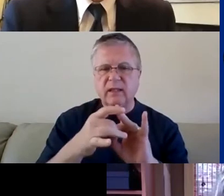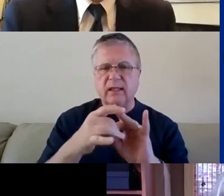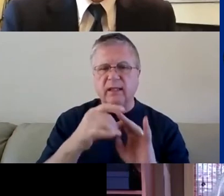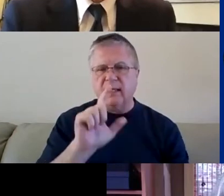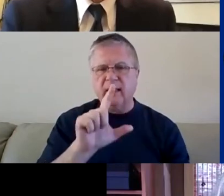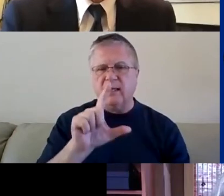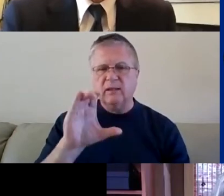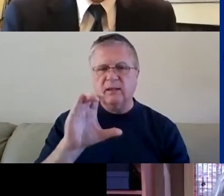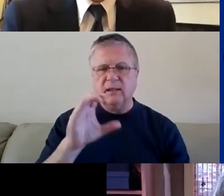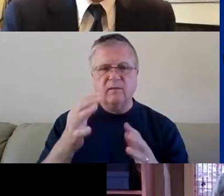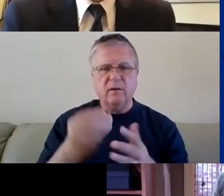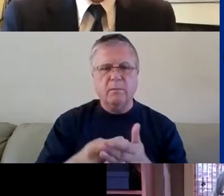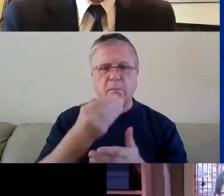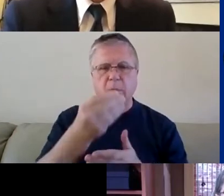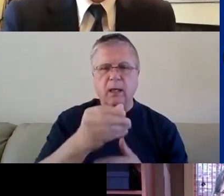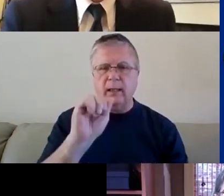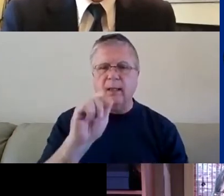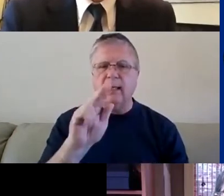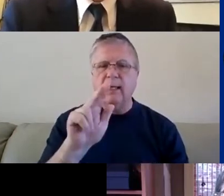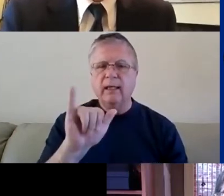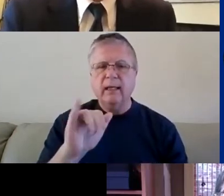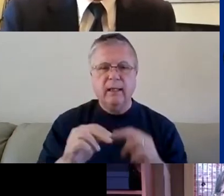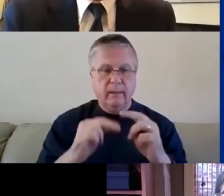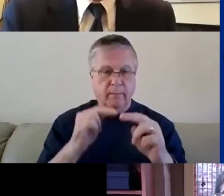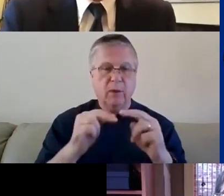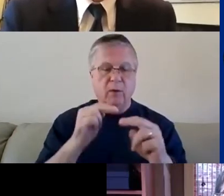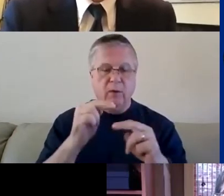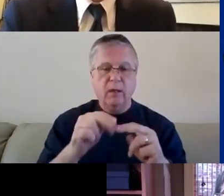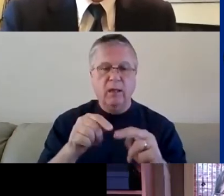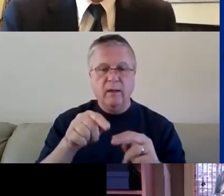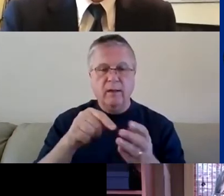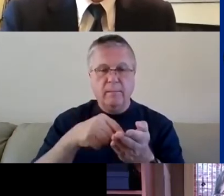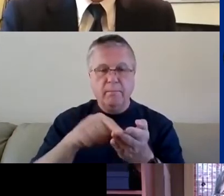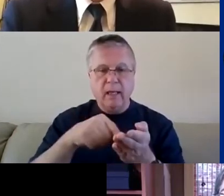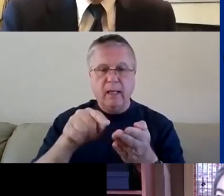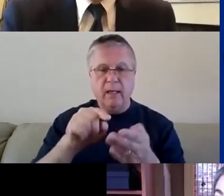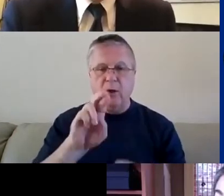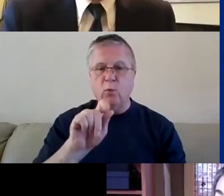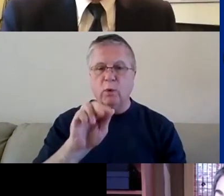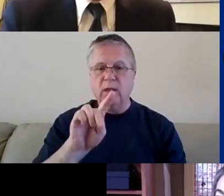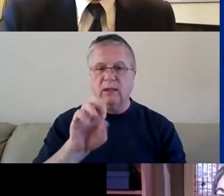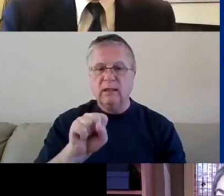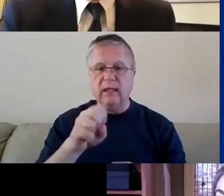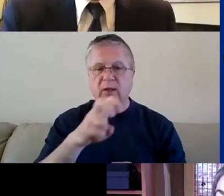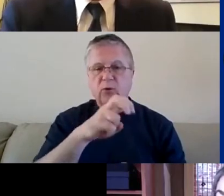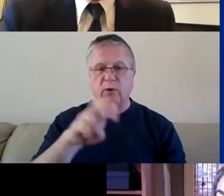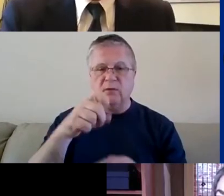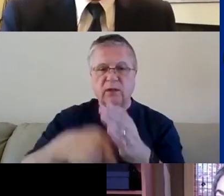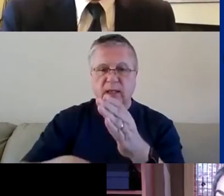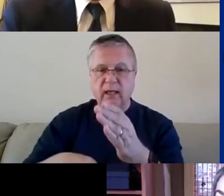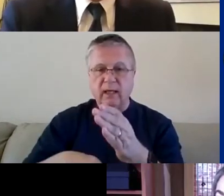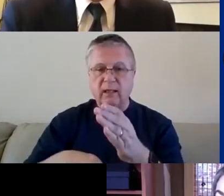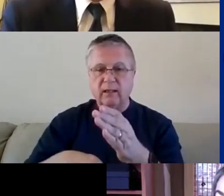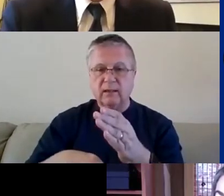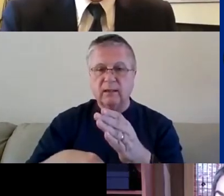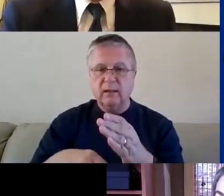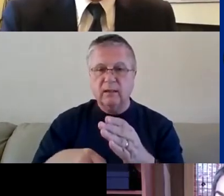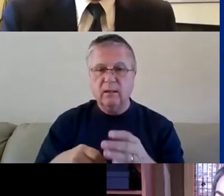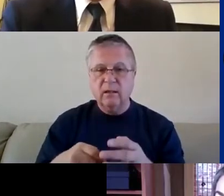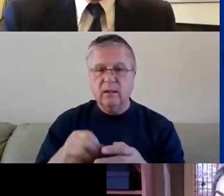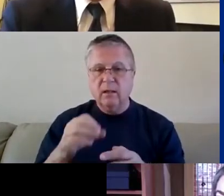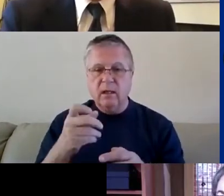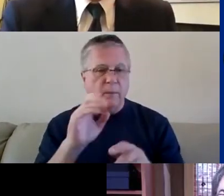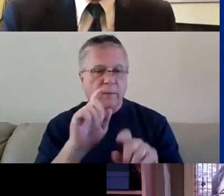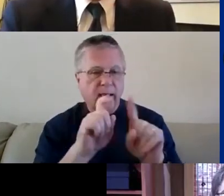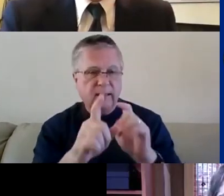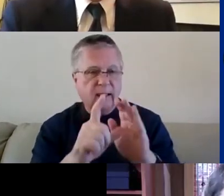bought the Allegheny building, they paid their real estate transfer tax. You don't have to answer now, but I will be asking that